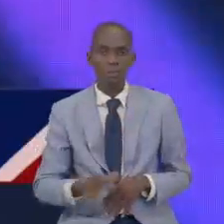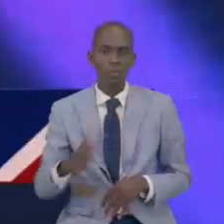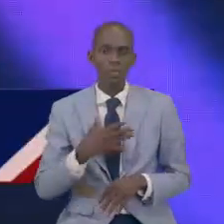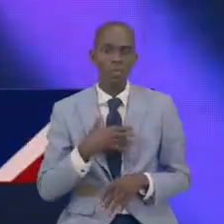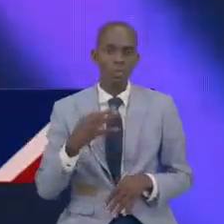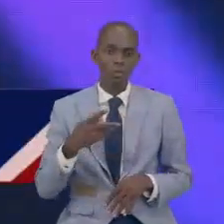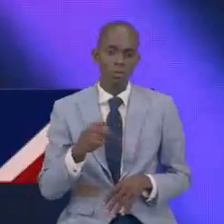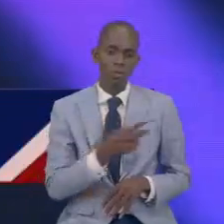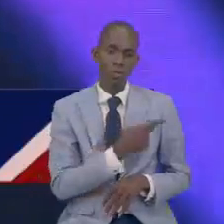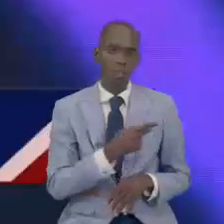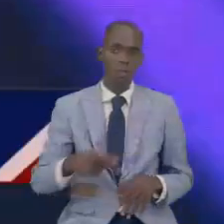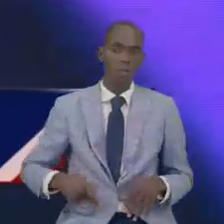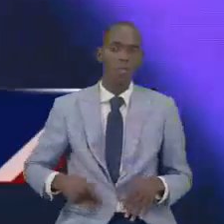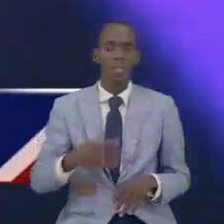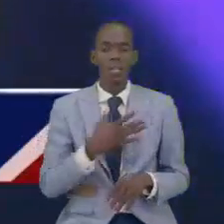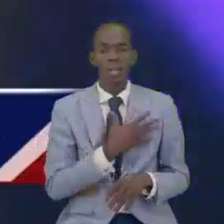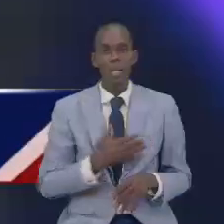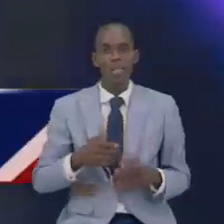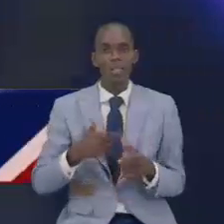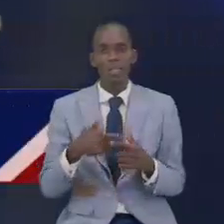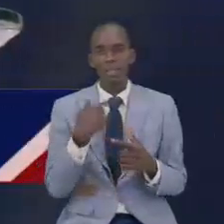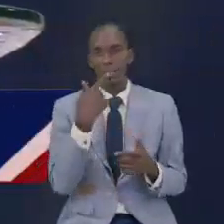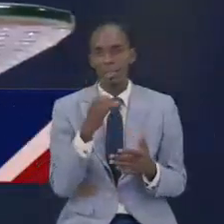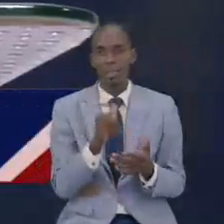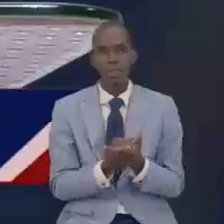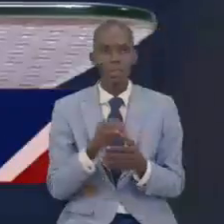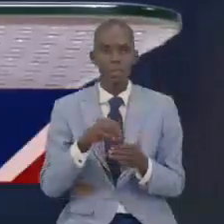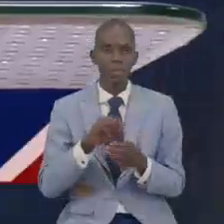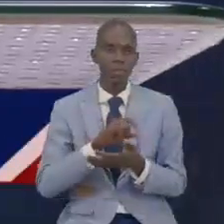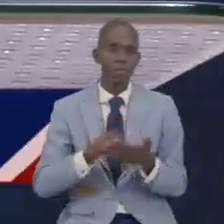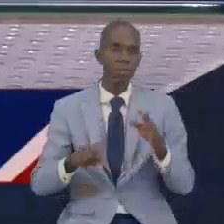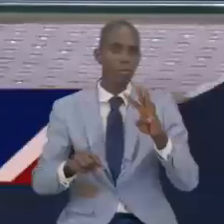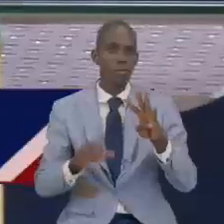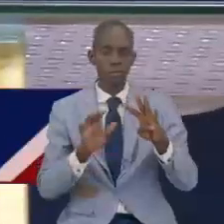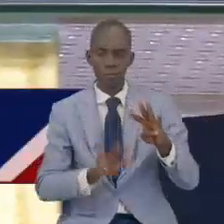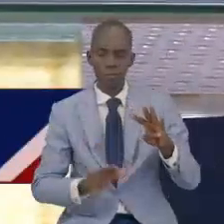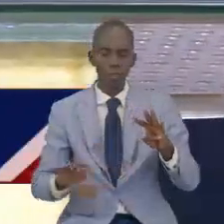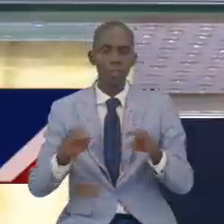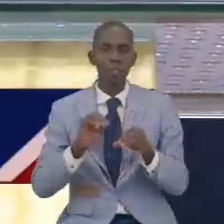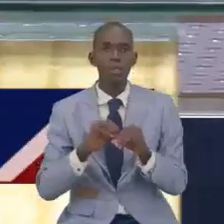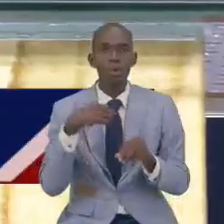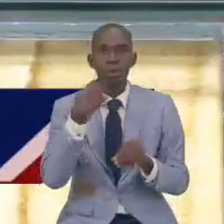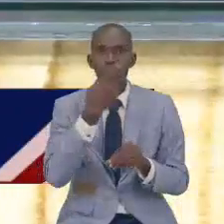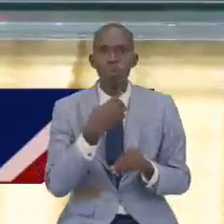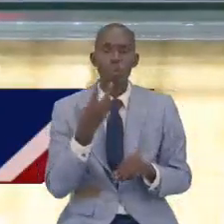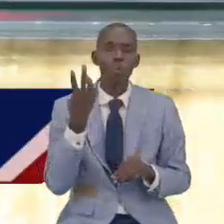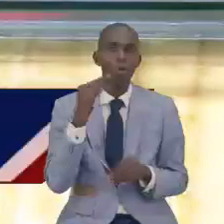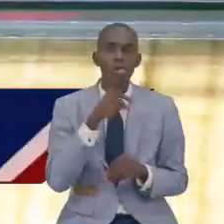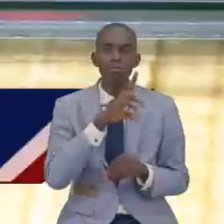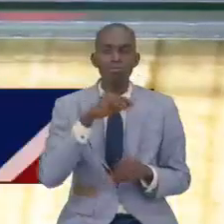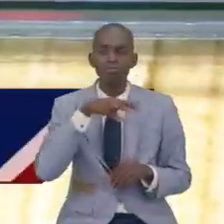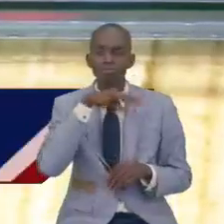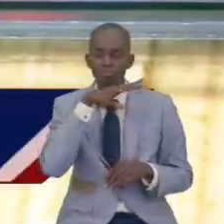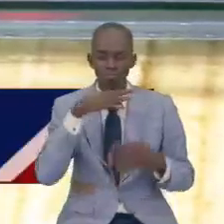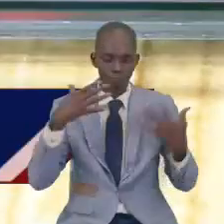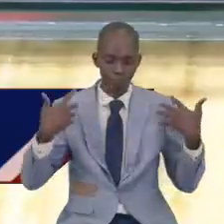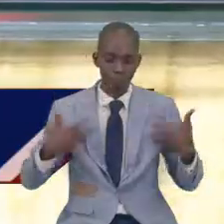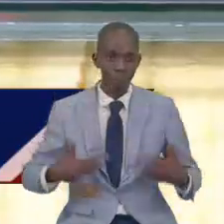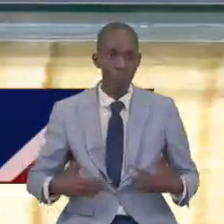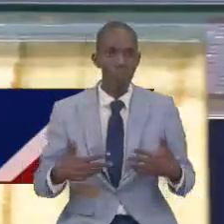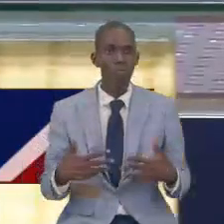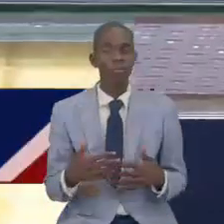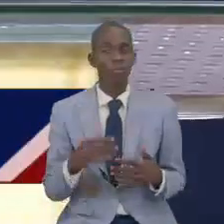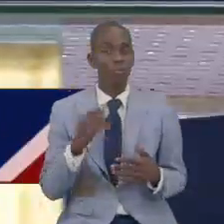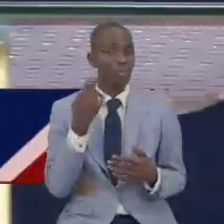the princes. And then he says in verse 4, he tells us, children in whom was no blemish. Now